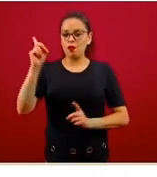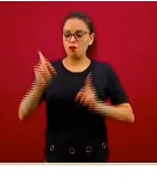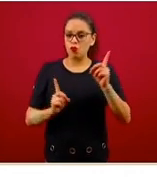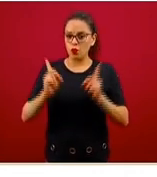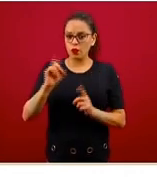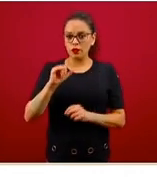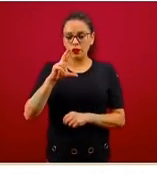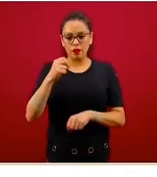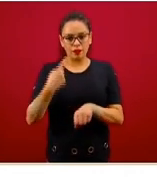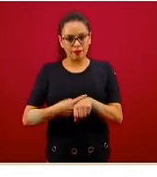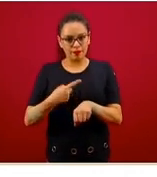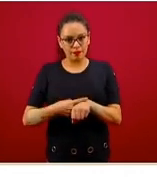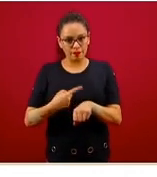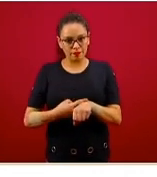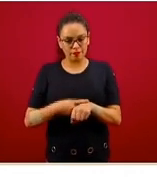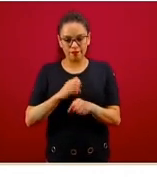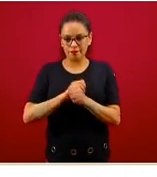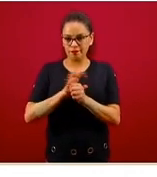have